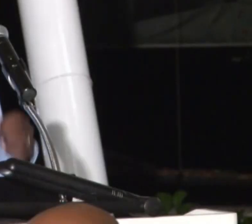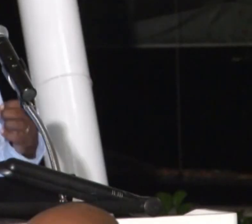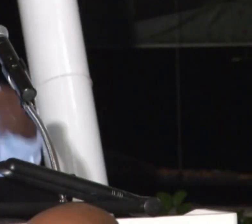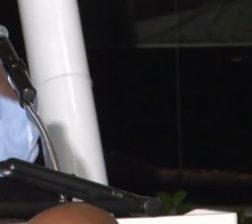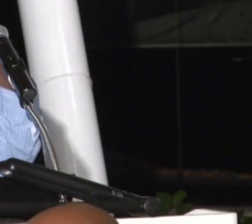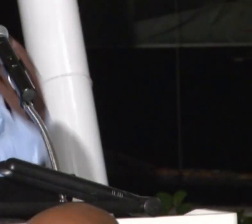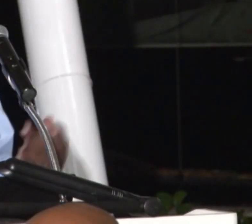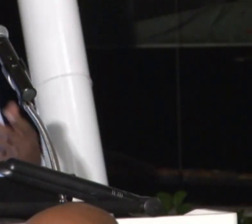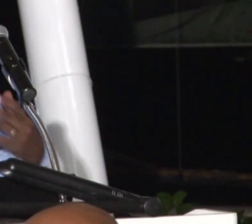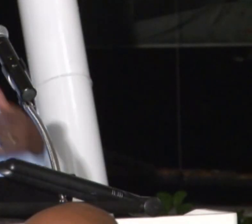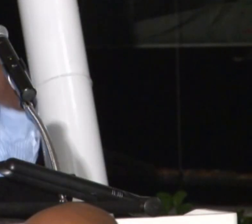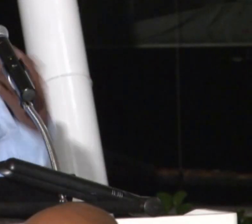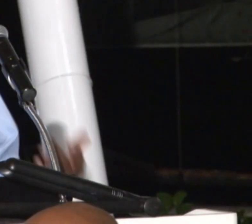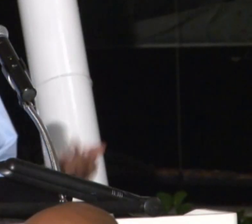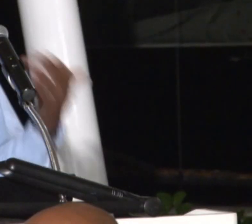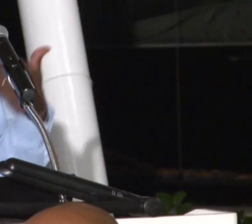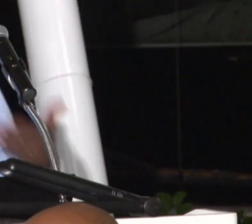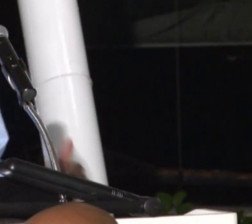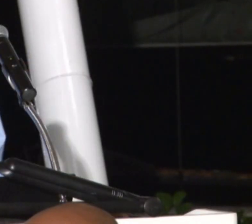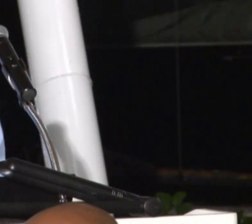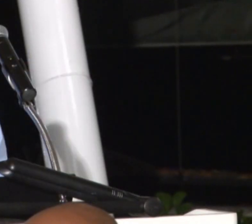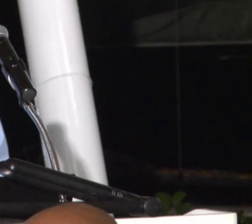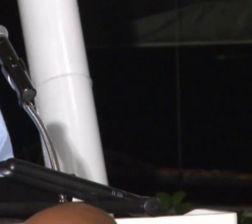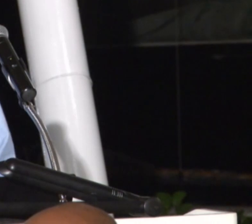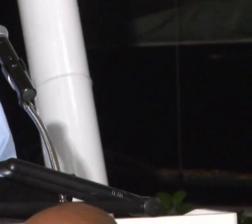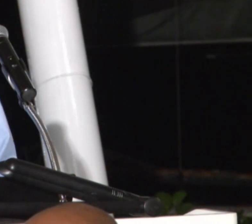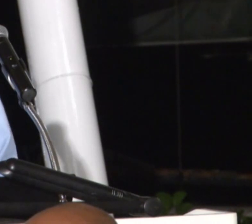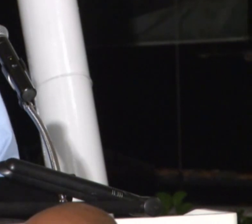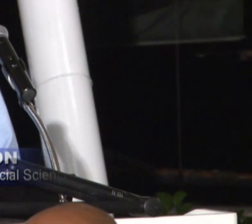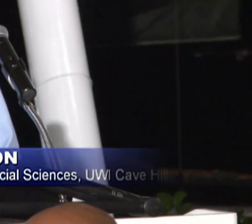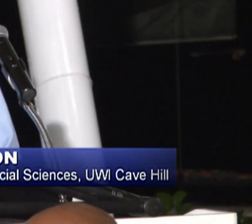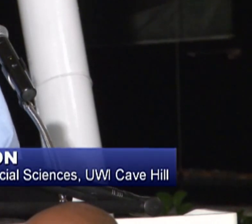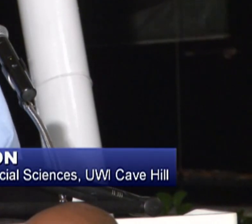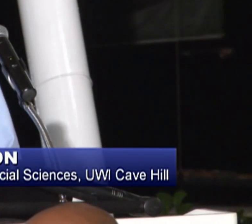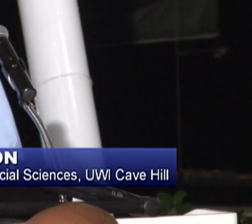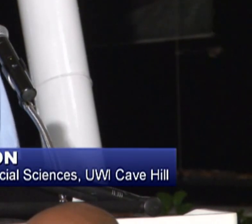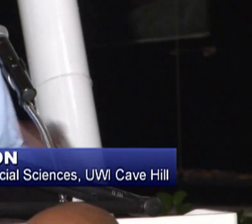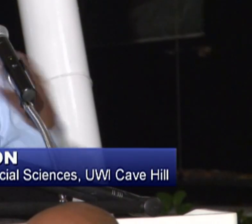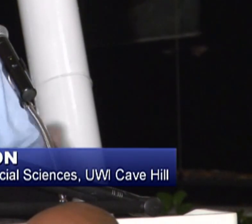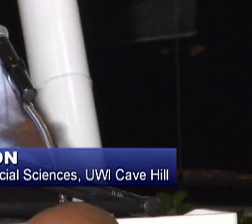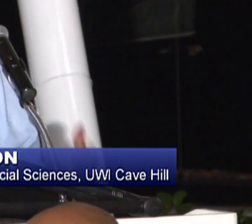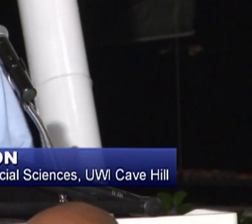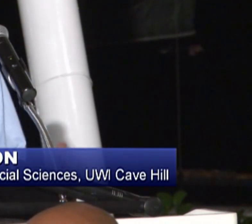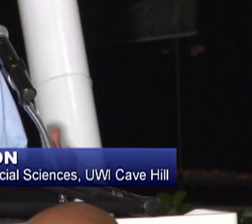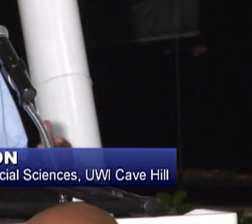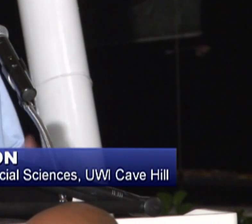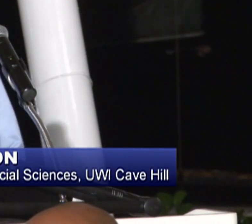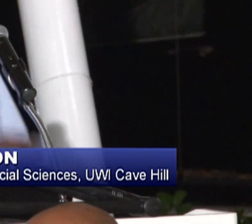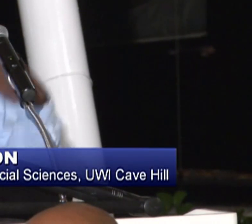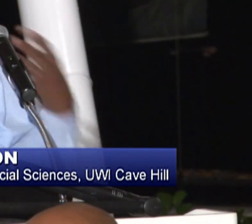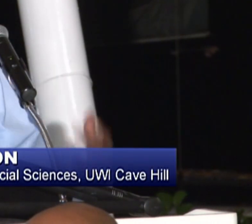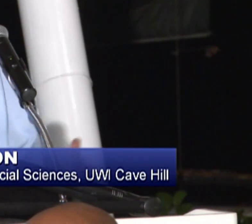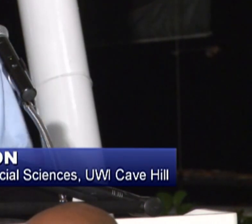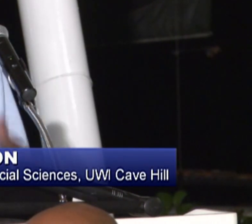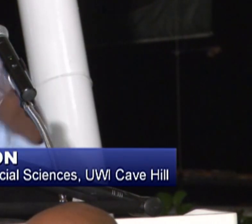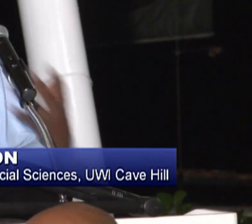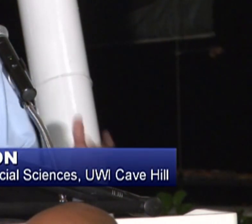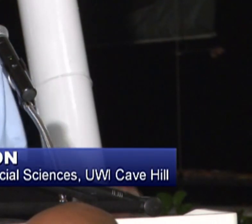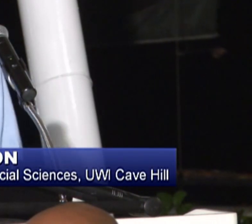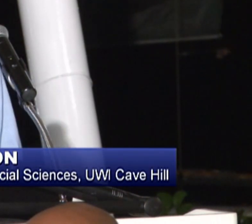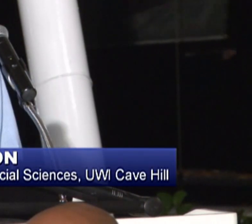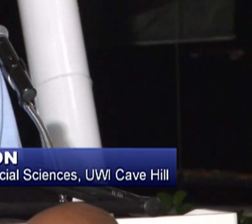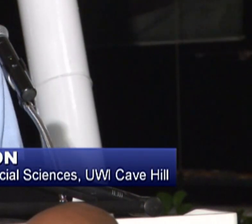Quite a large part of achieving that primary surplus are increases in revenue, so these are